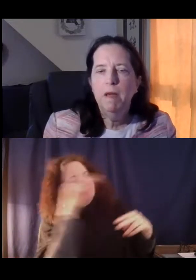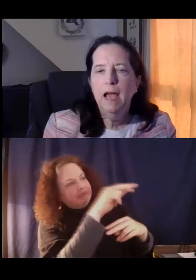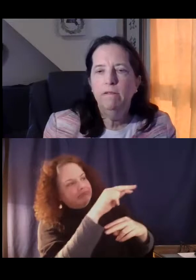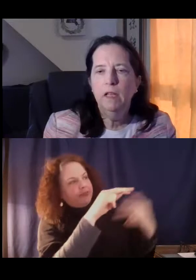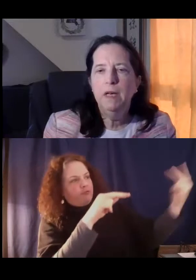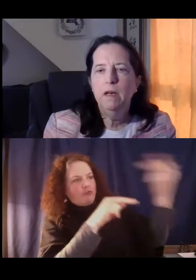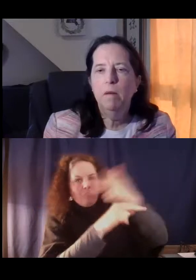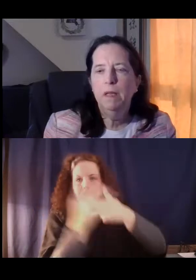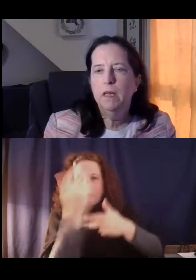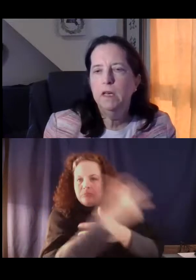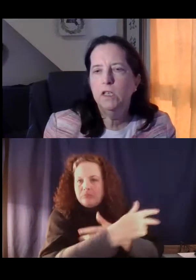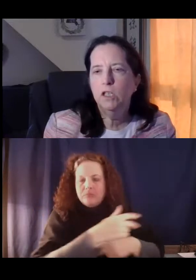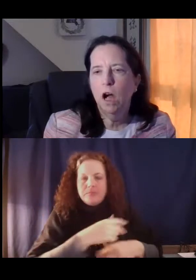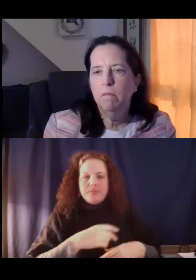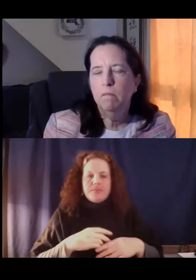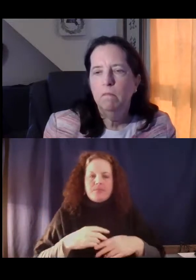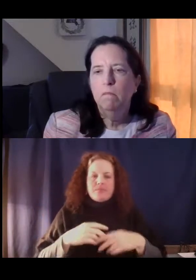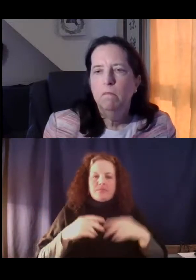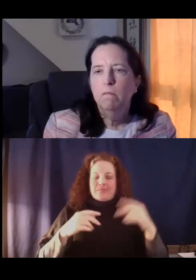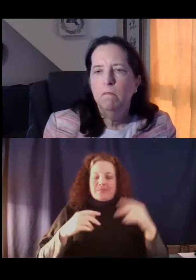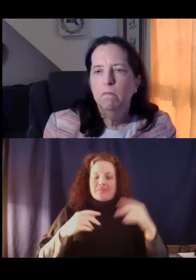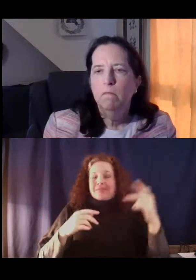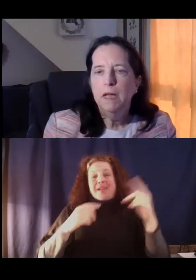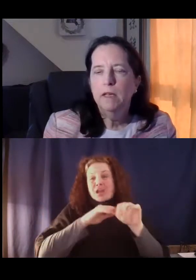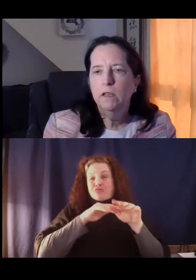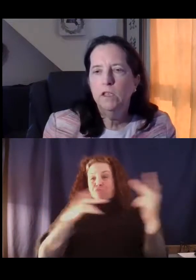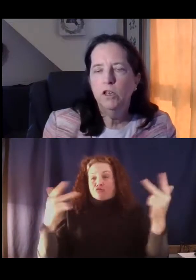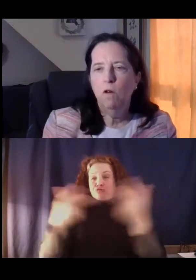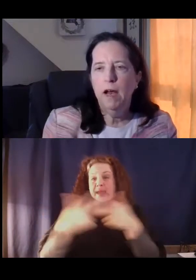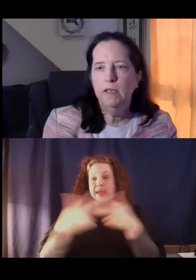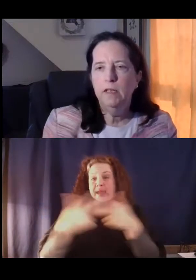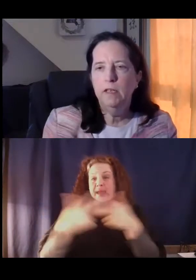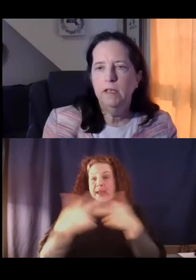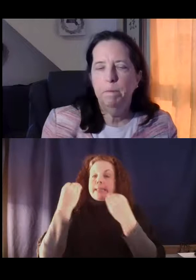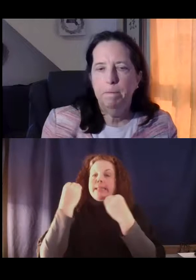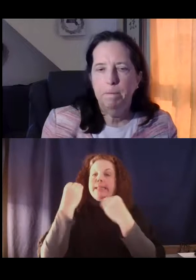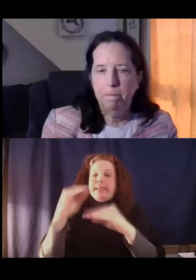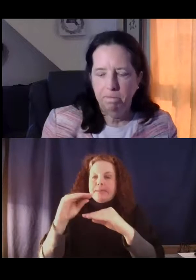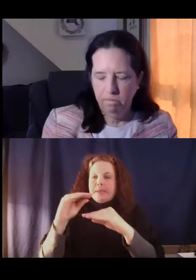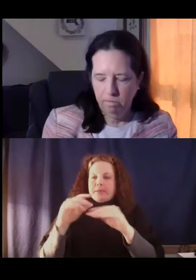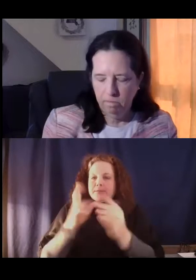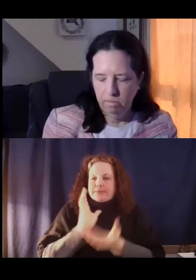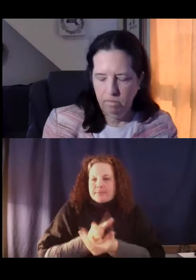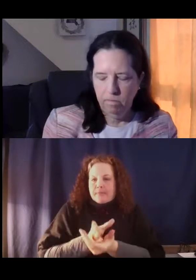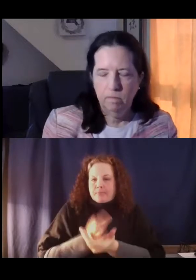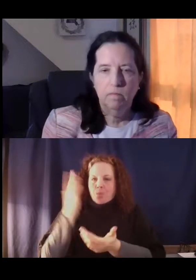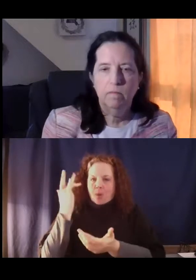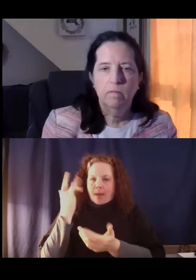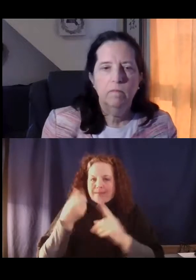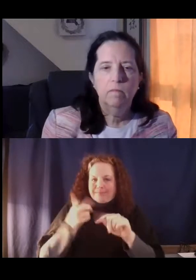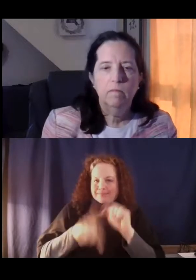Traffic may have limited ability to stop because of the snow and ice in the street.